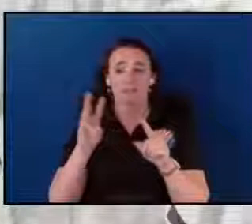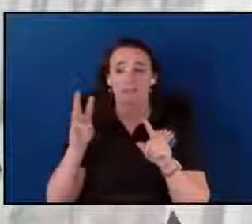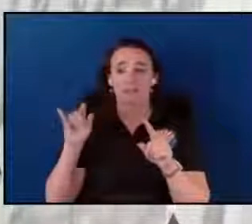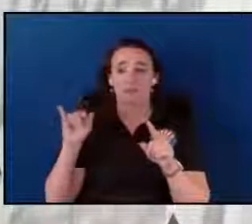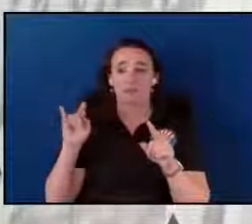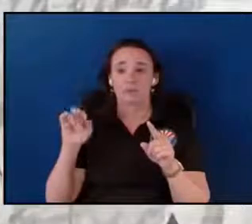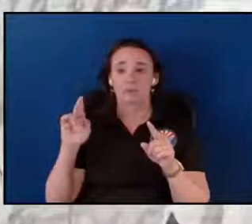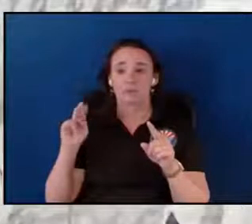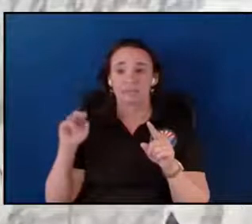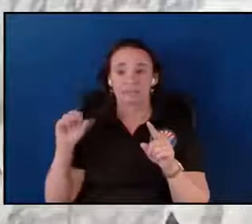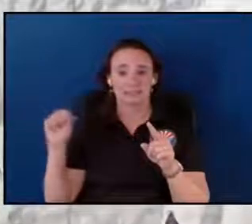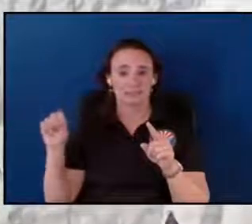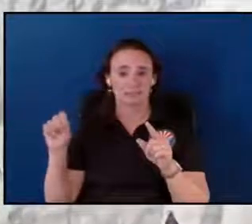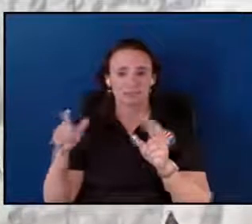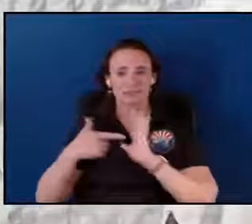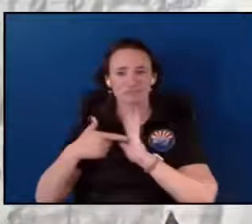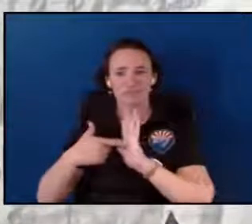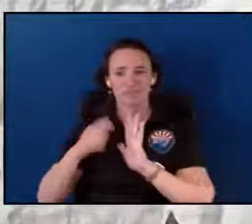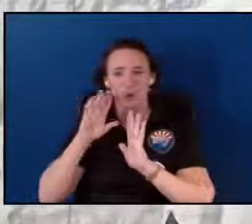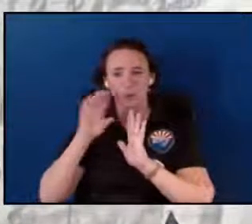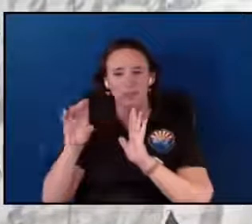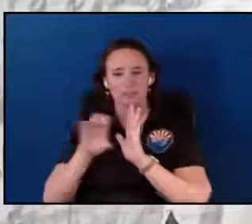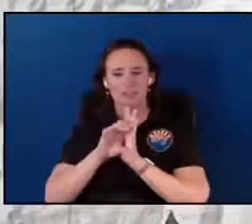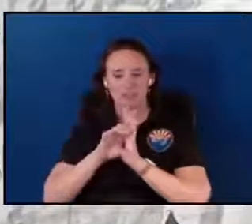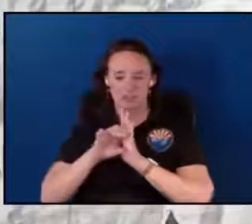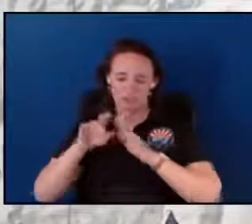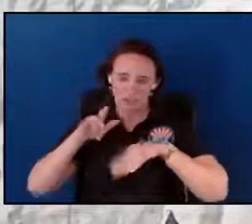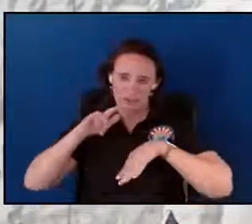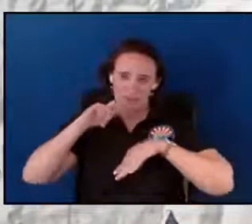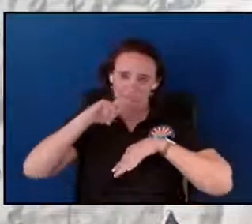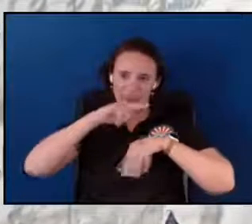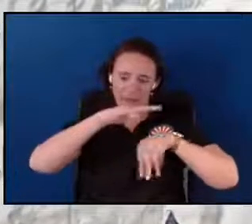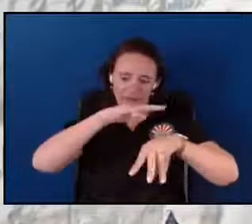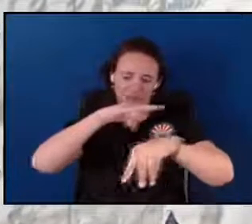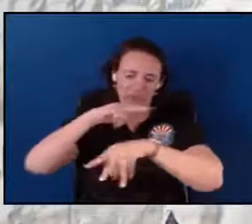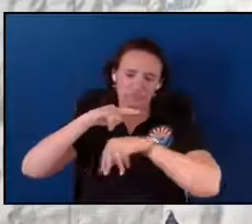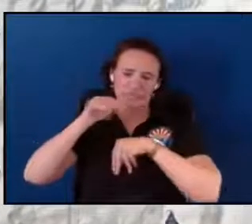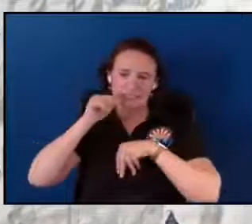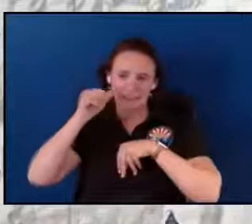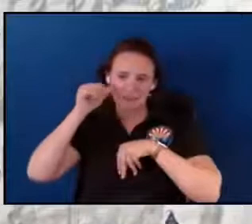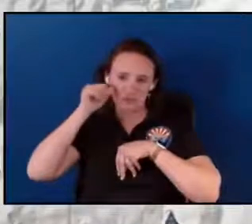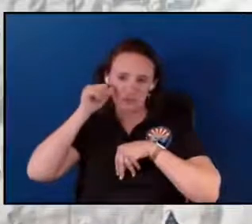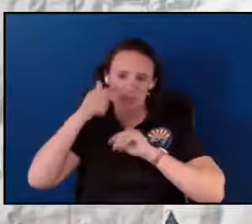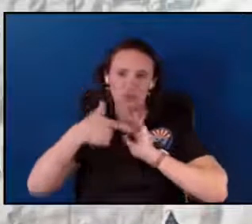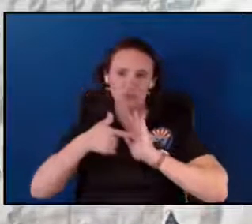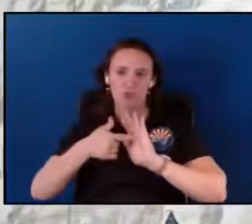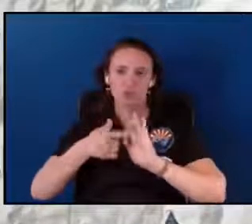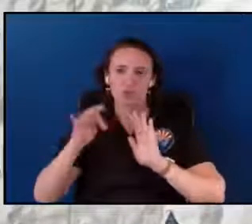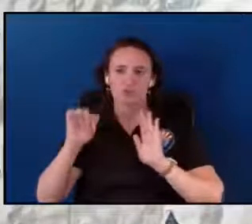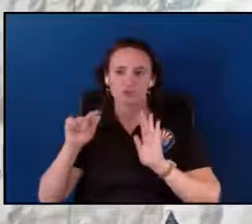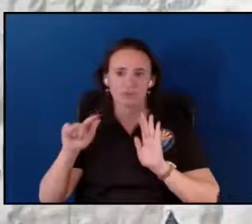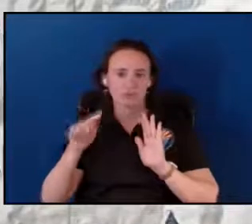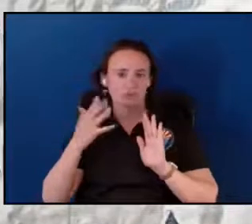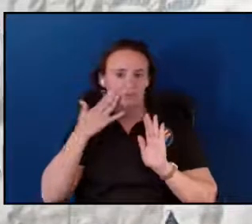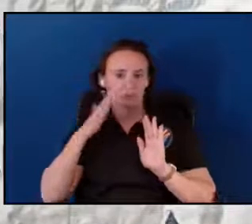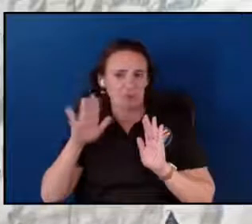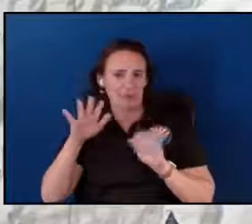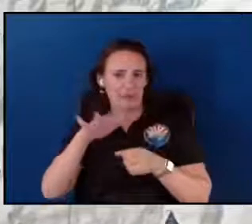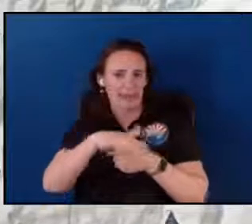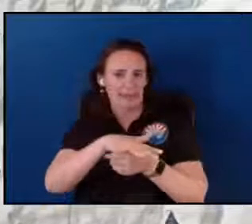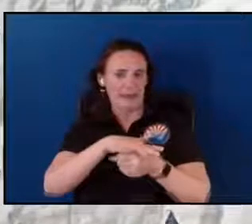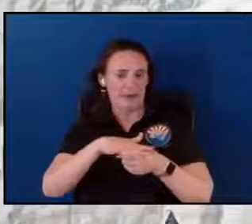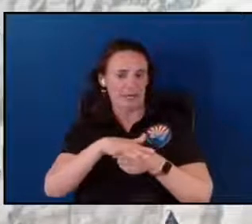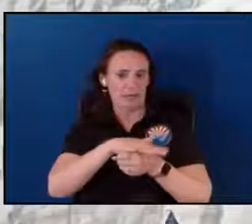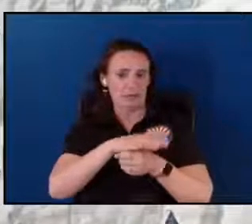pictures that of an overflight we did yesterday to kind of show you the fuels, if you're not familiar with the area, some of the fuels that